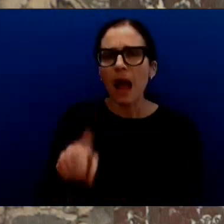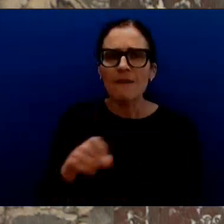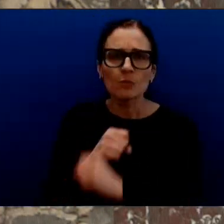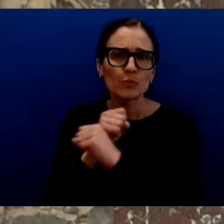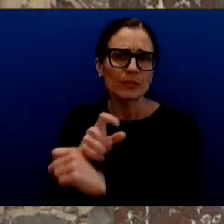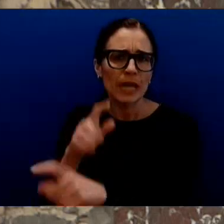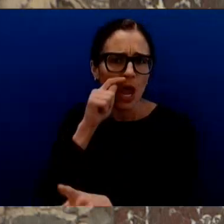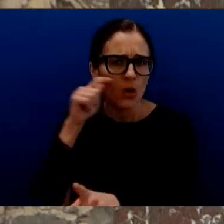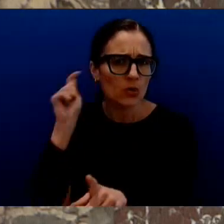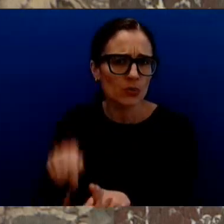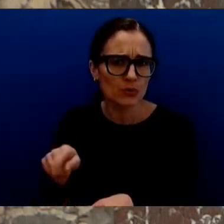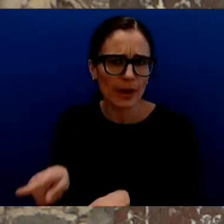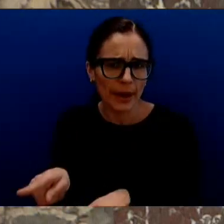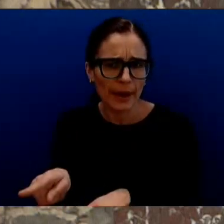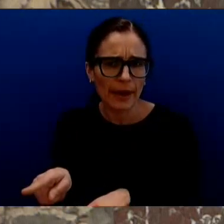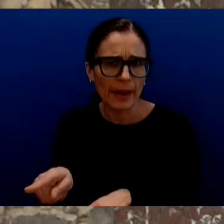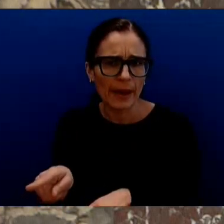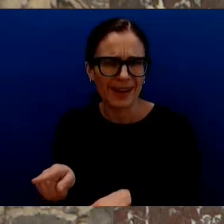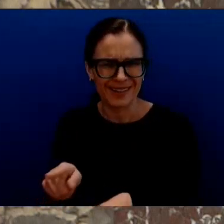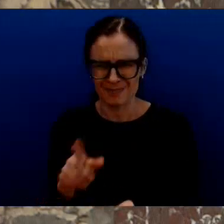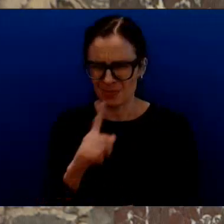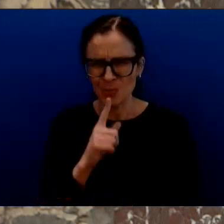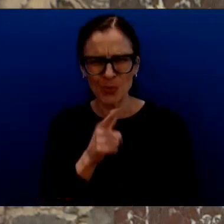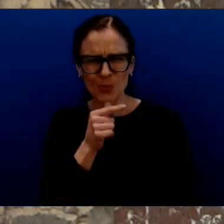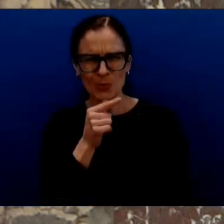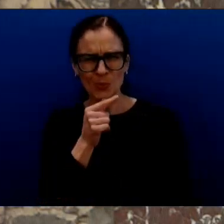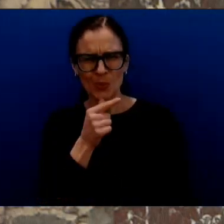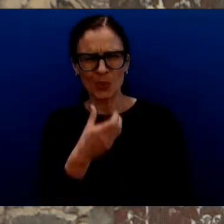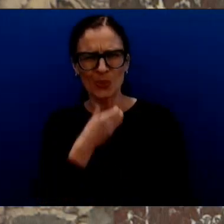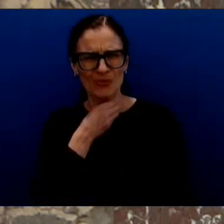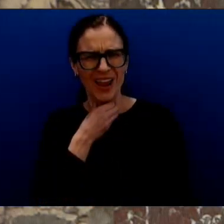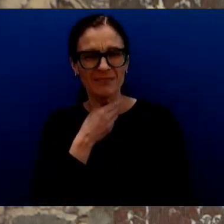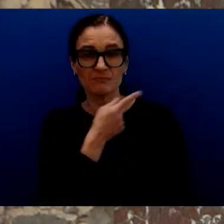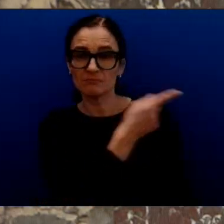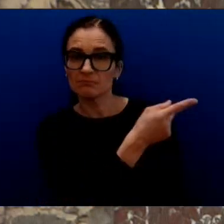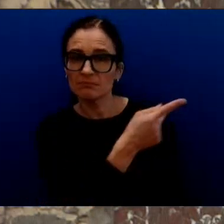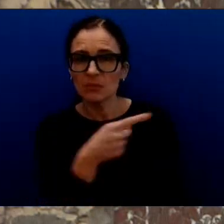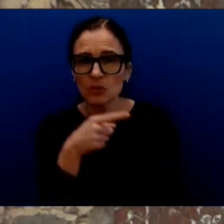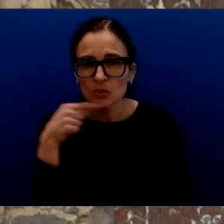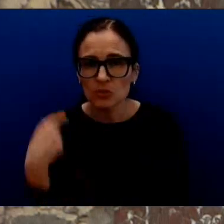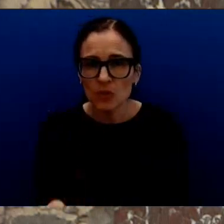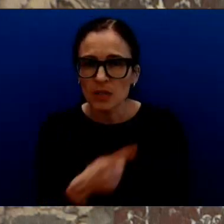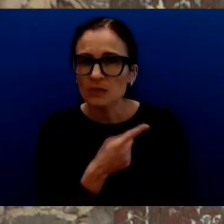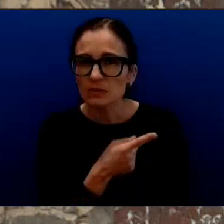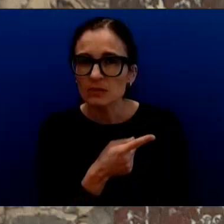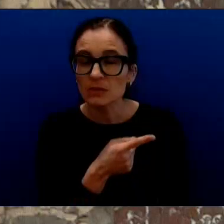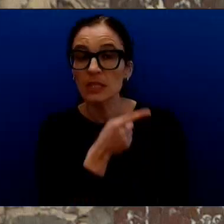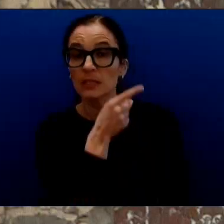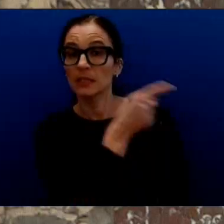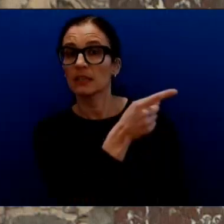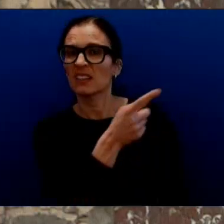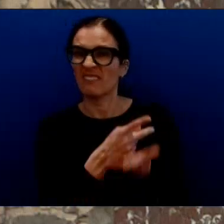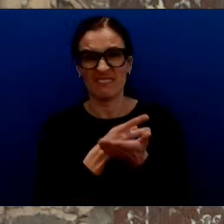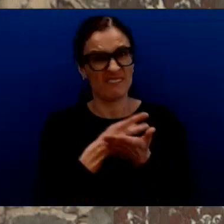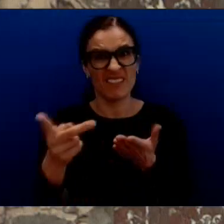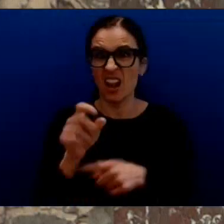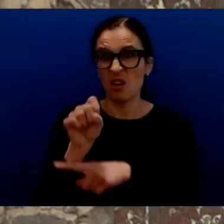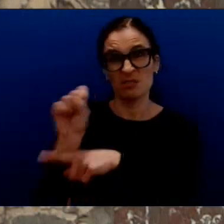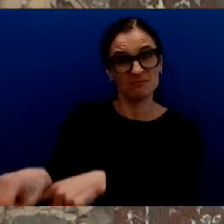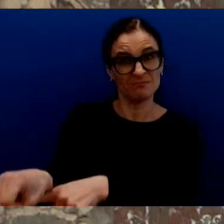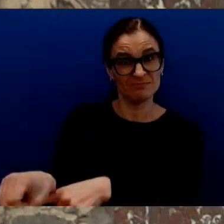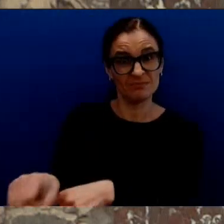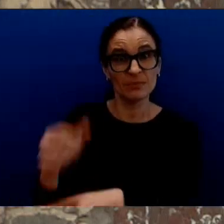Russia. Russia has failed to conquer Ukraine because of the bravery of the Ukrainian people, their armed forces, and